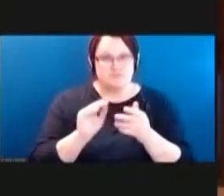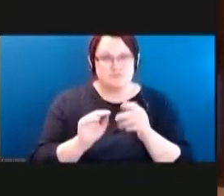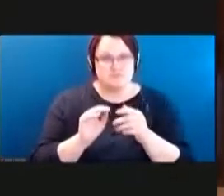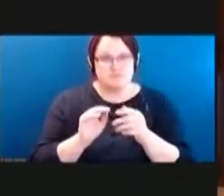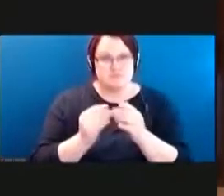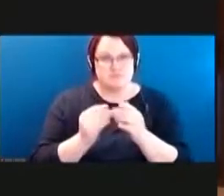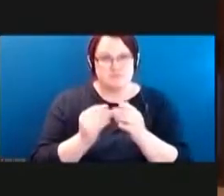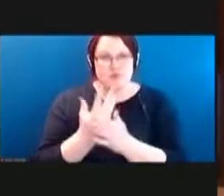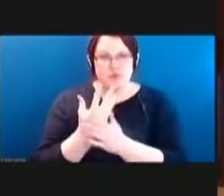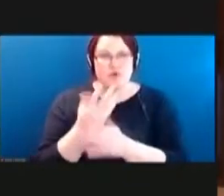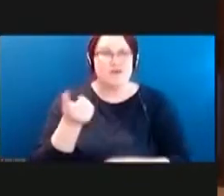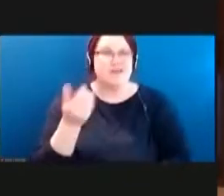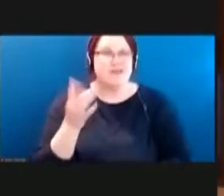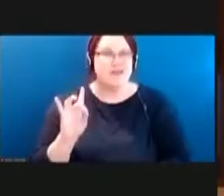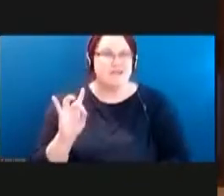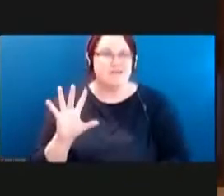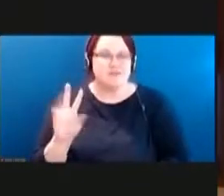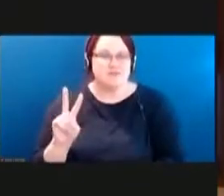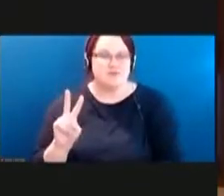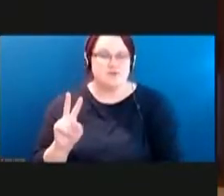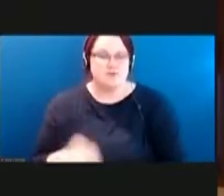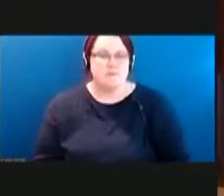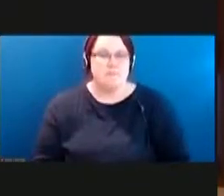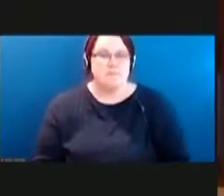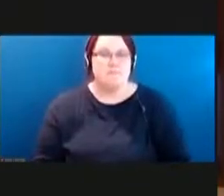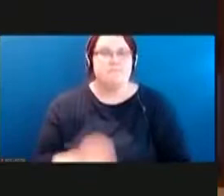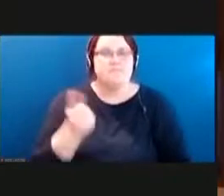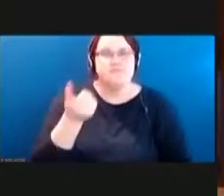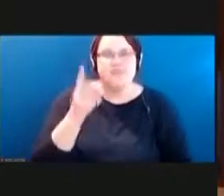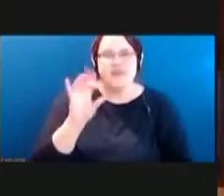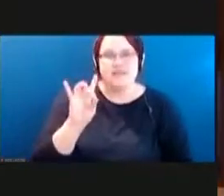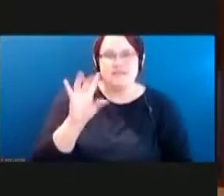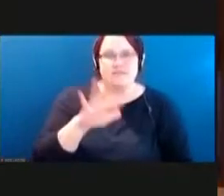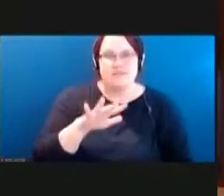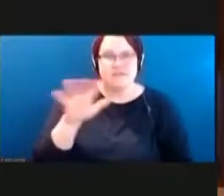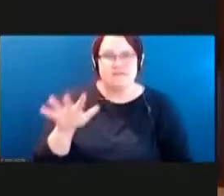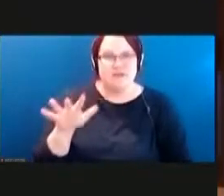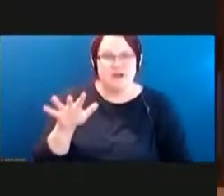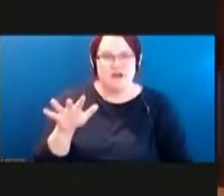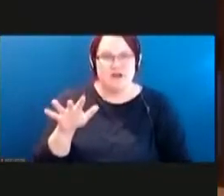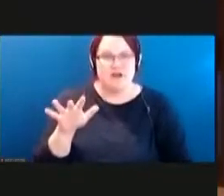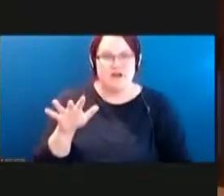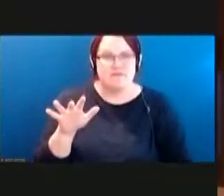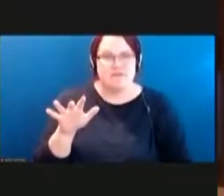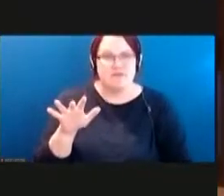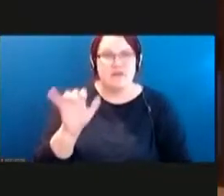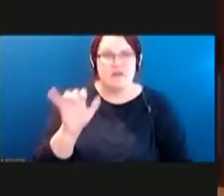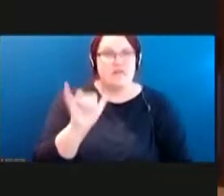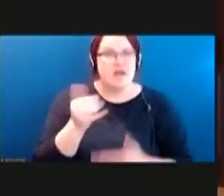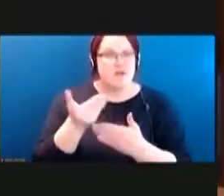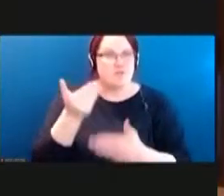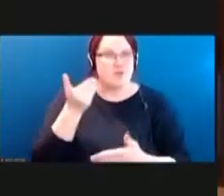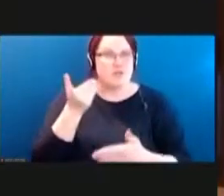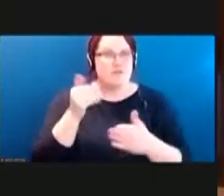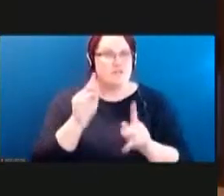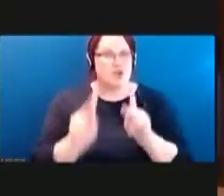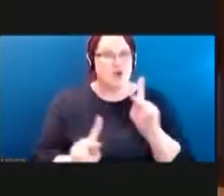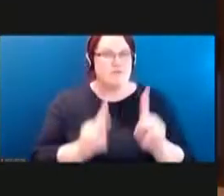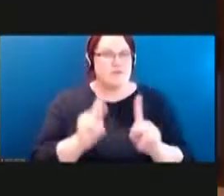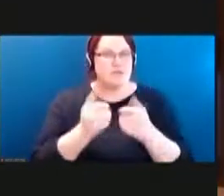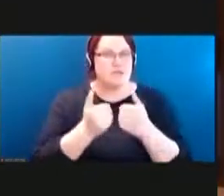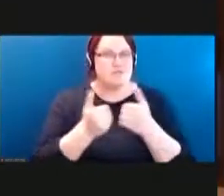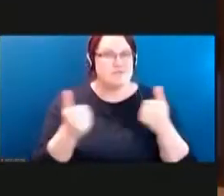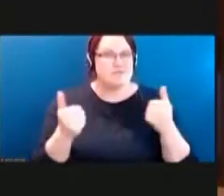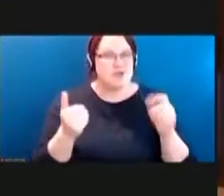city in 1852. In 1855, that previous congregation split into two,